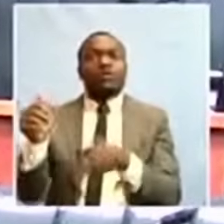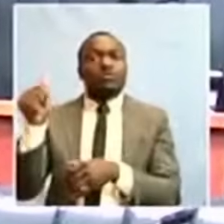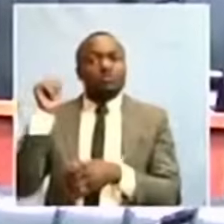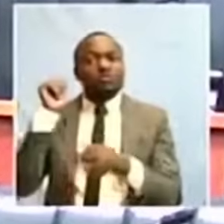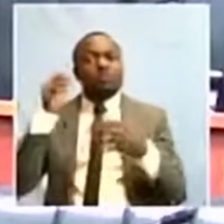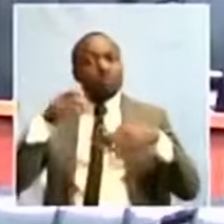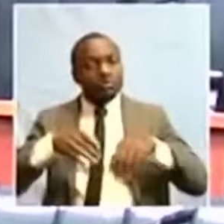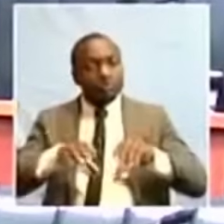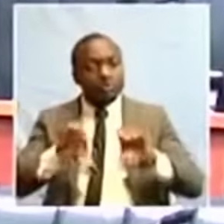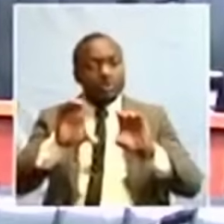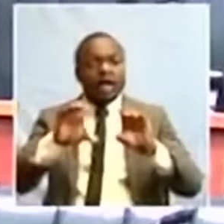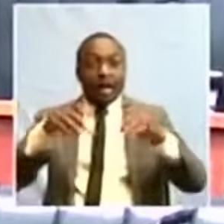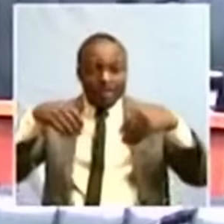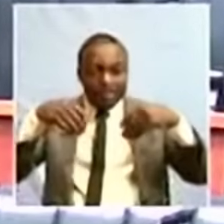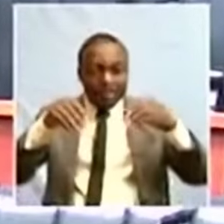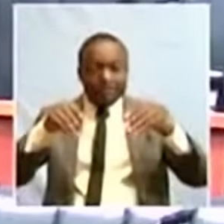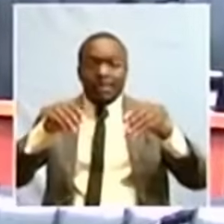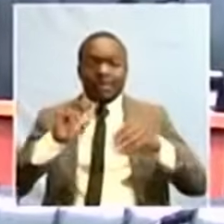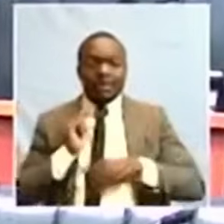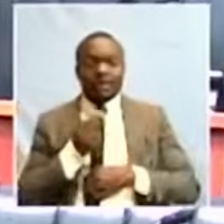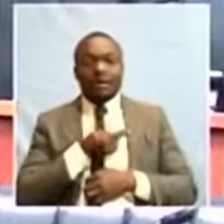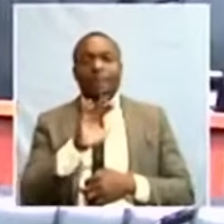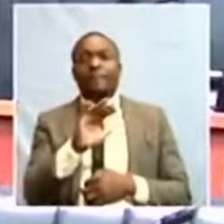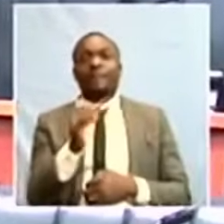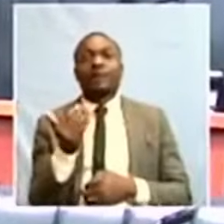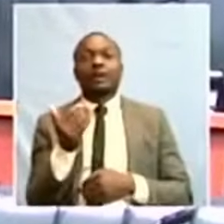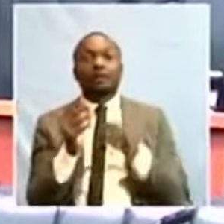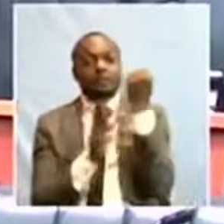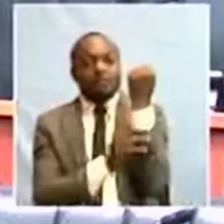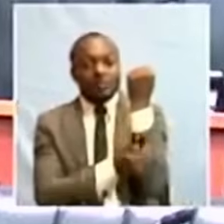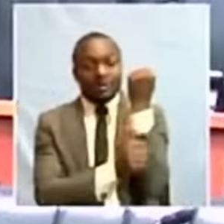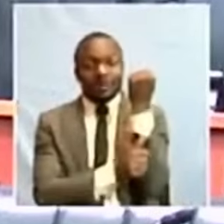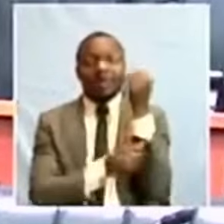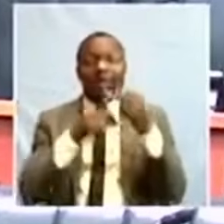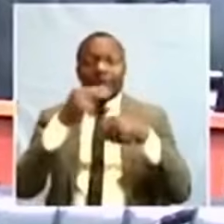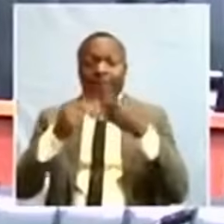continue selling us back that maize. And